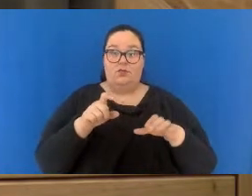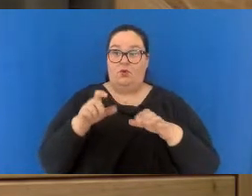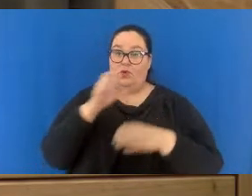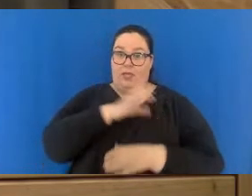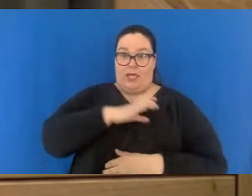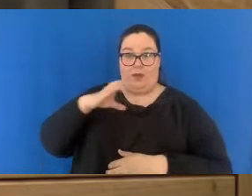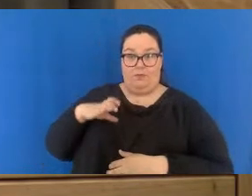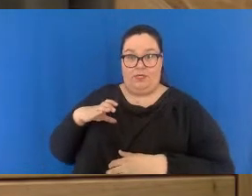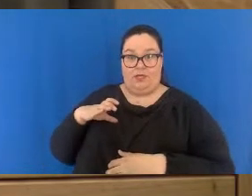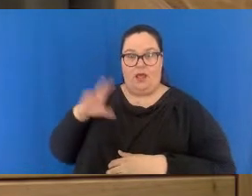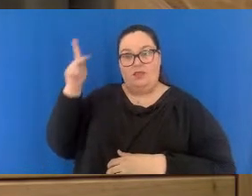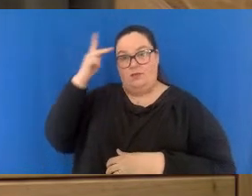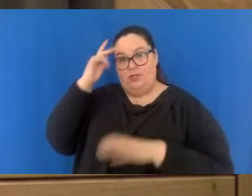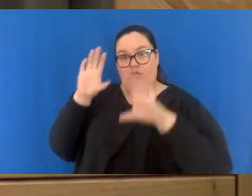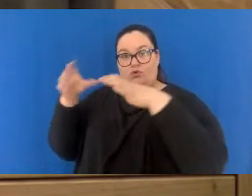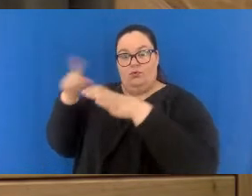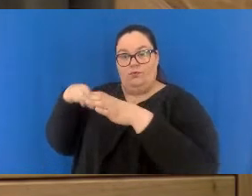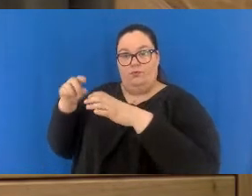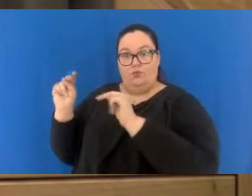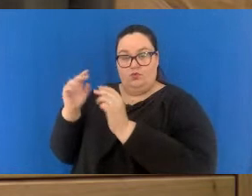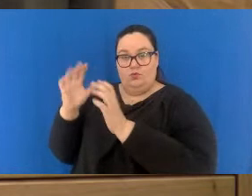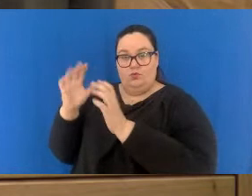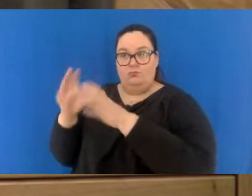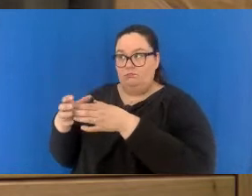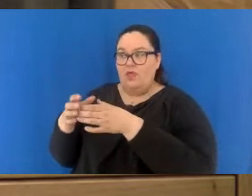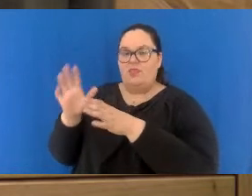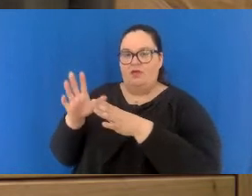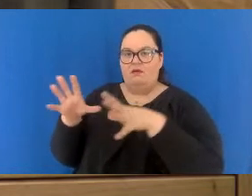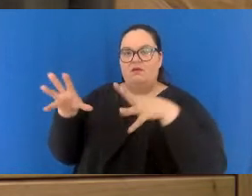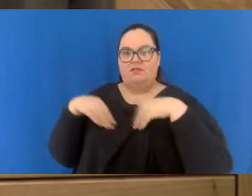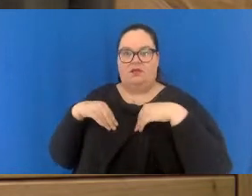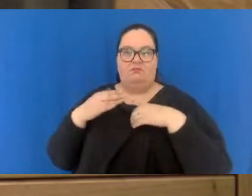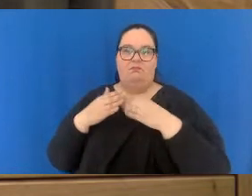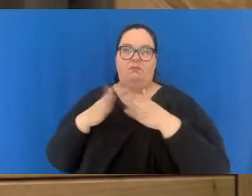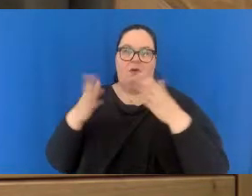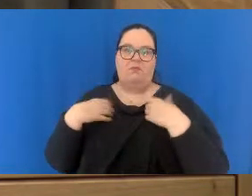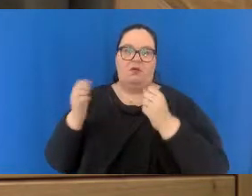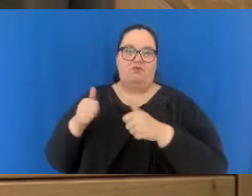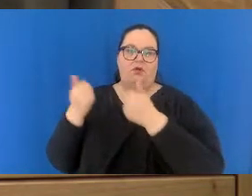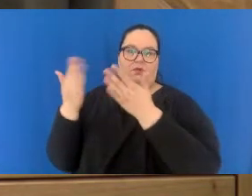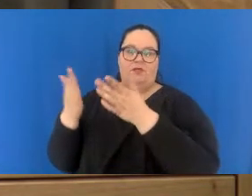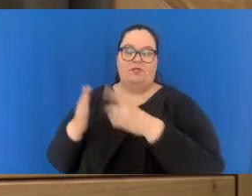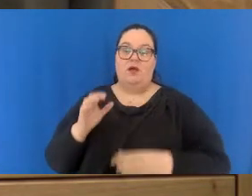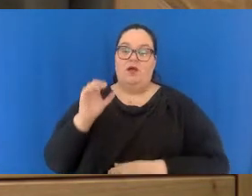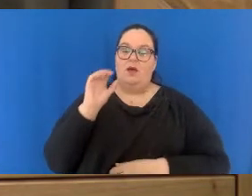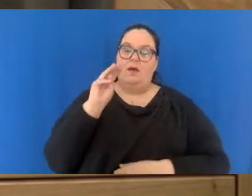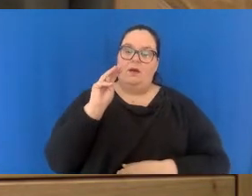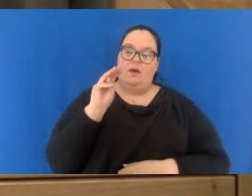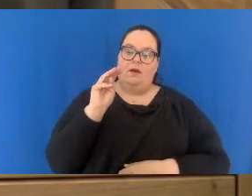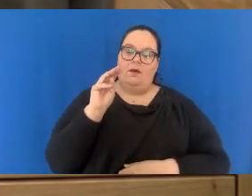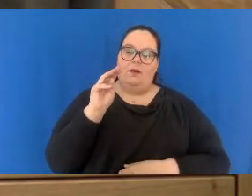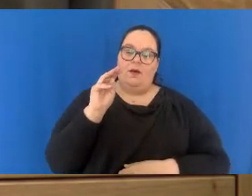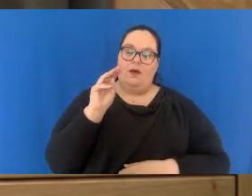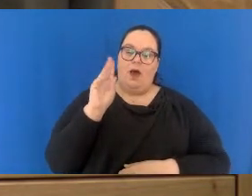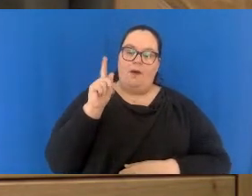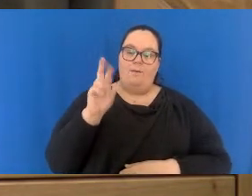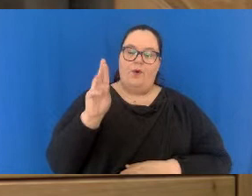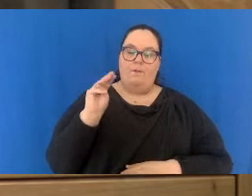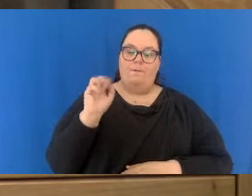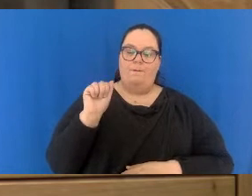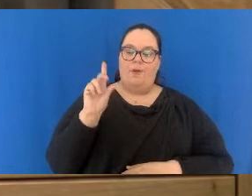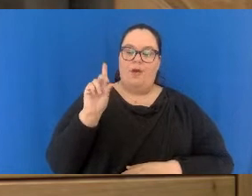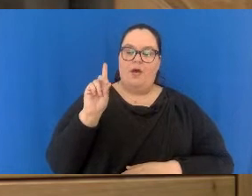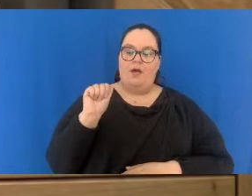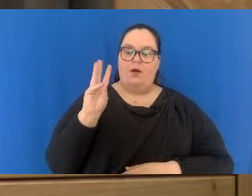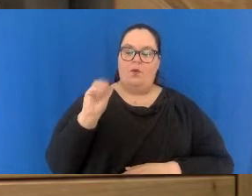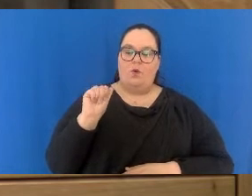have accepted the recommendation of Public Health to move Edmundston and the Upper Madawaska region into lockdown at midnight